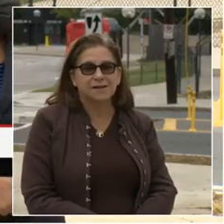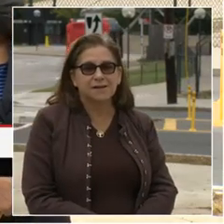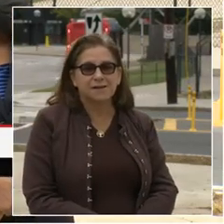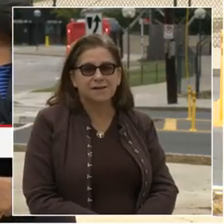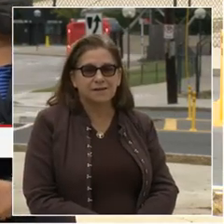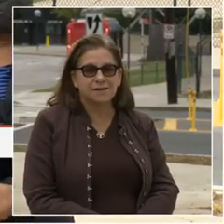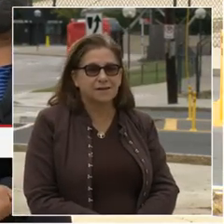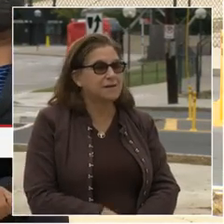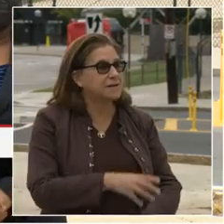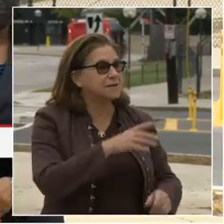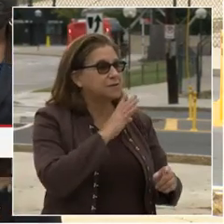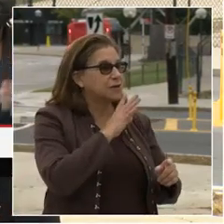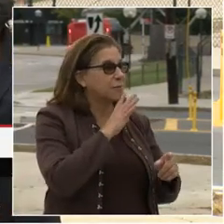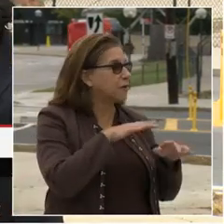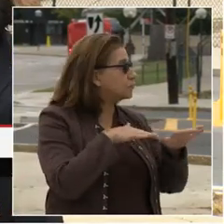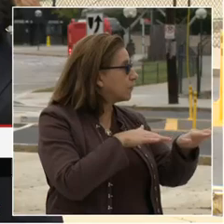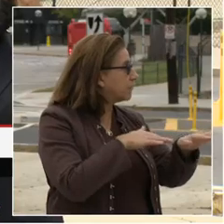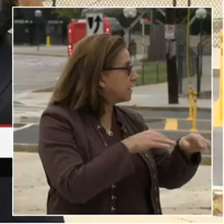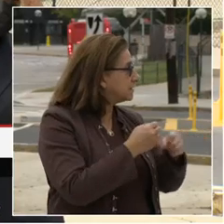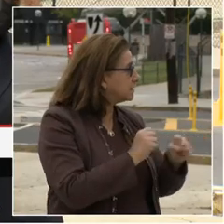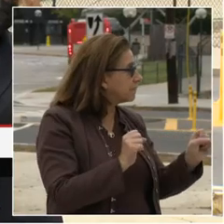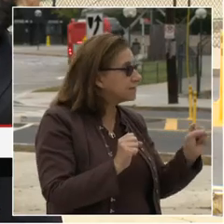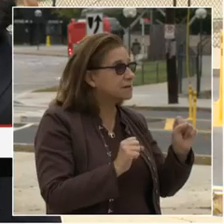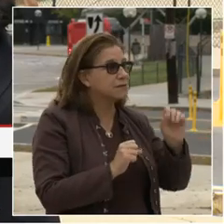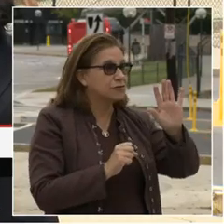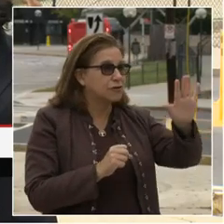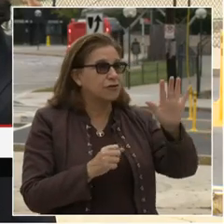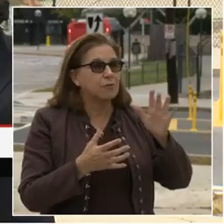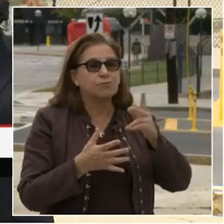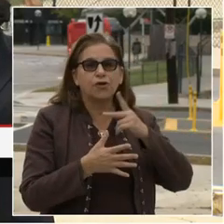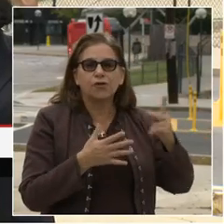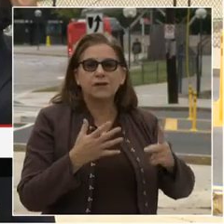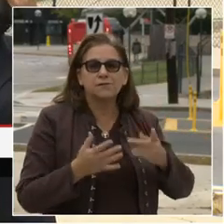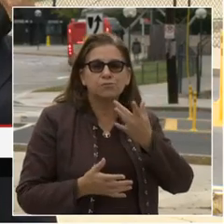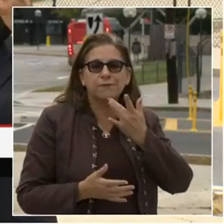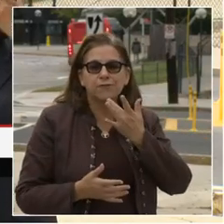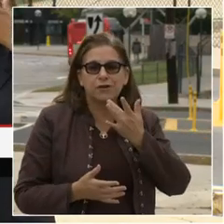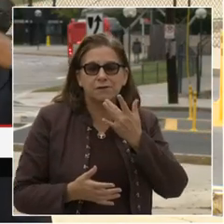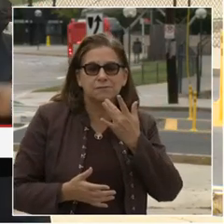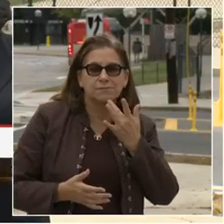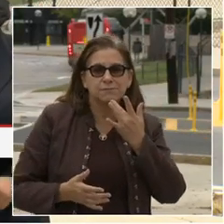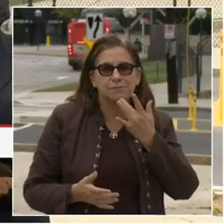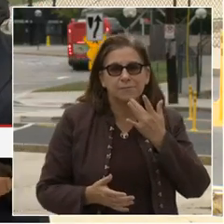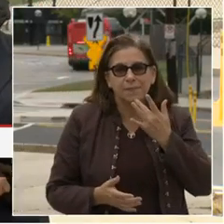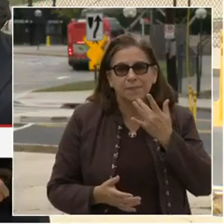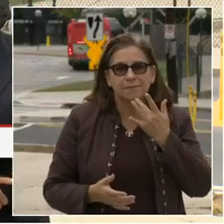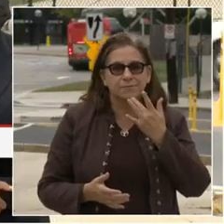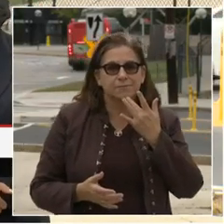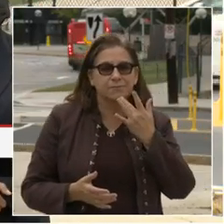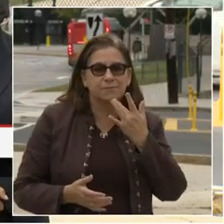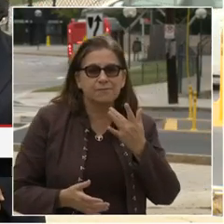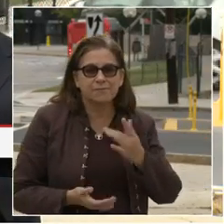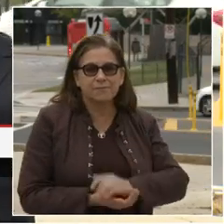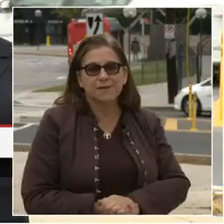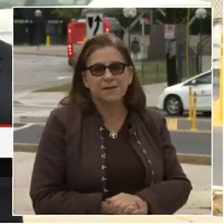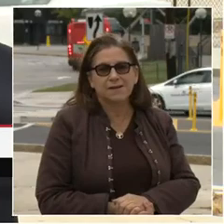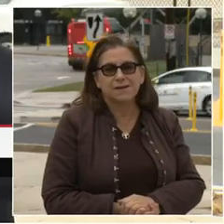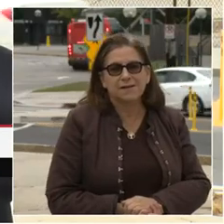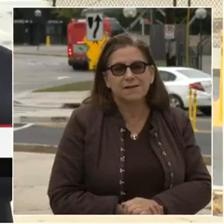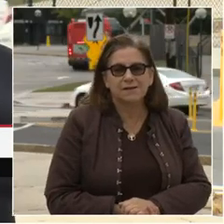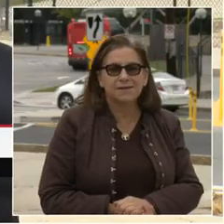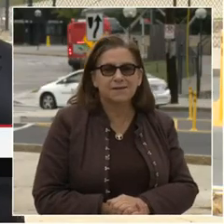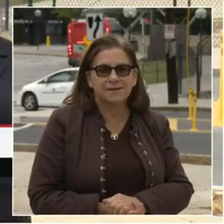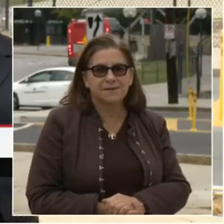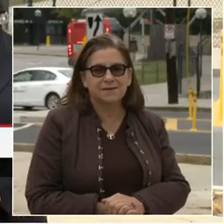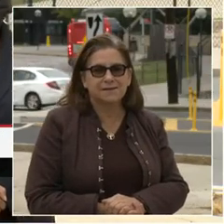you how many SMDs you have 21 outstanding. How many SMDs do you have? Single member districts, we have 7. You have 7.